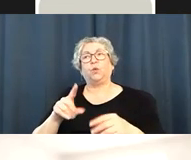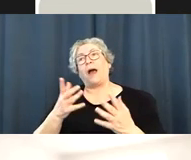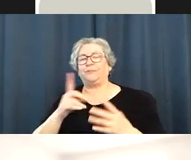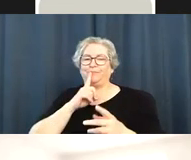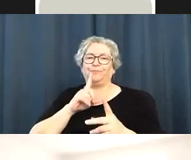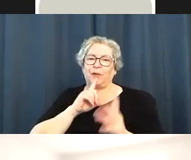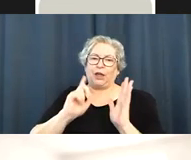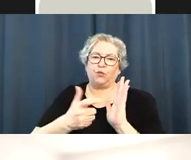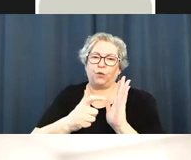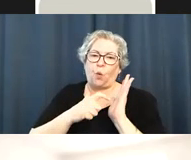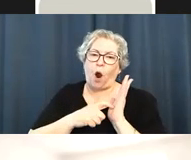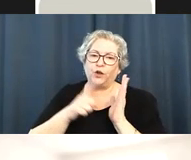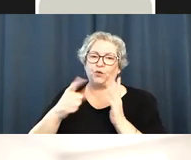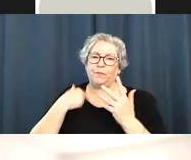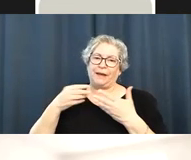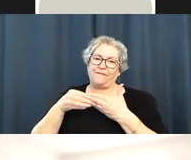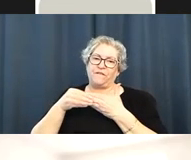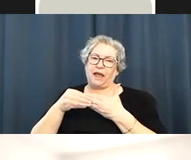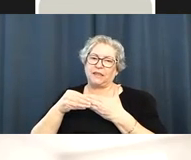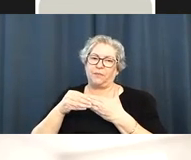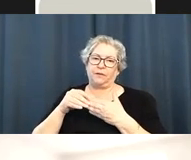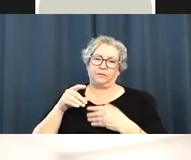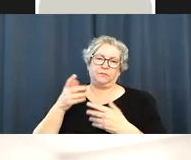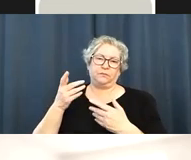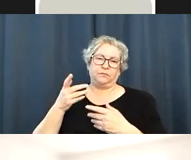lot of flexibility from adults.